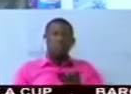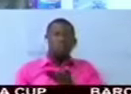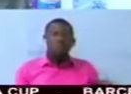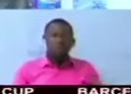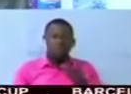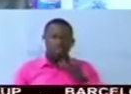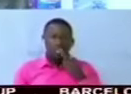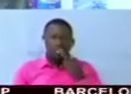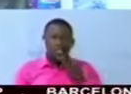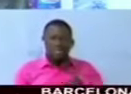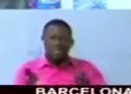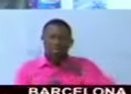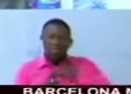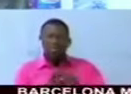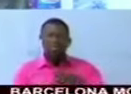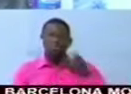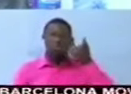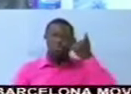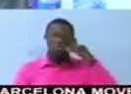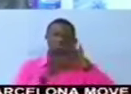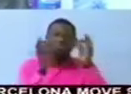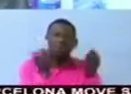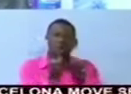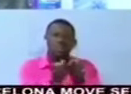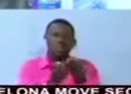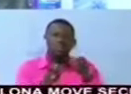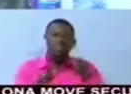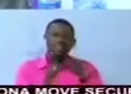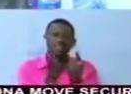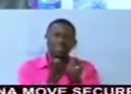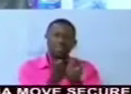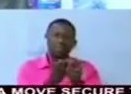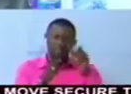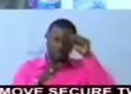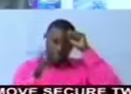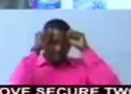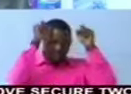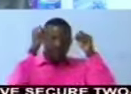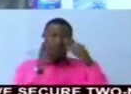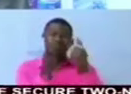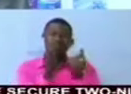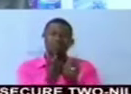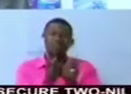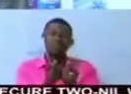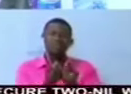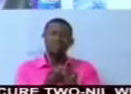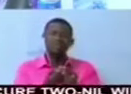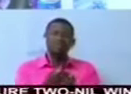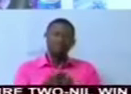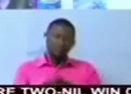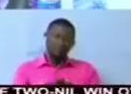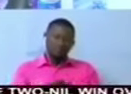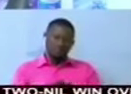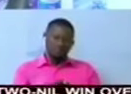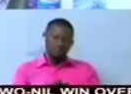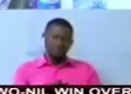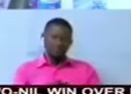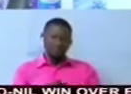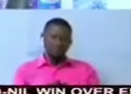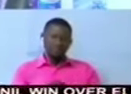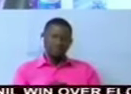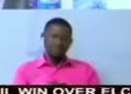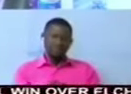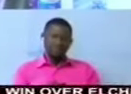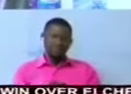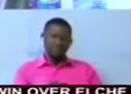Fa jigen nekku fa ñom rek fa nek. That place there were no female officer. Ñi ne ma dang ci am